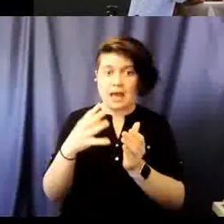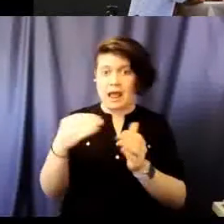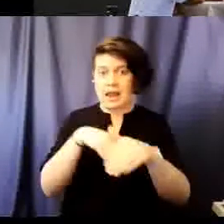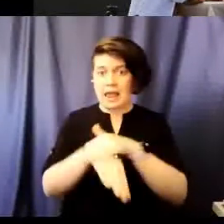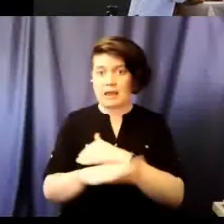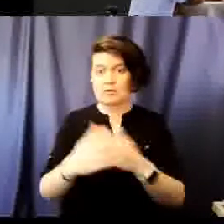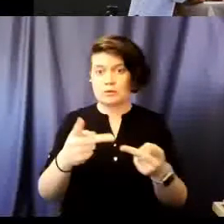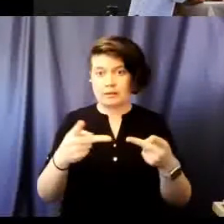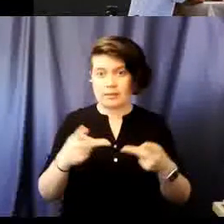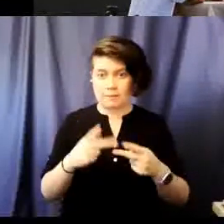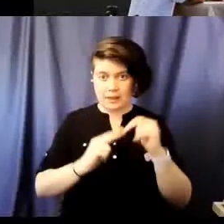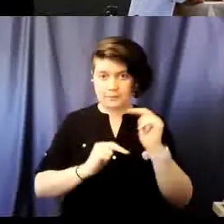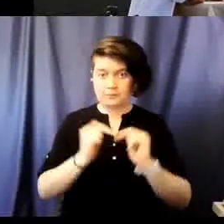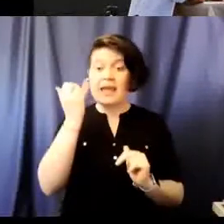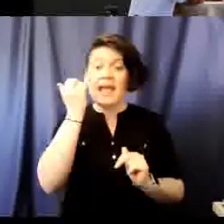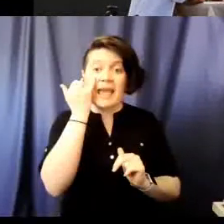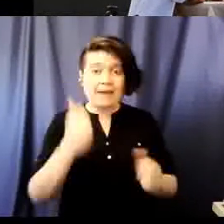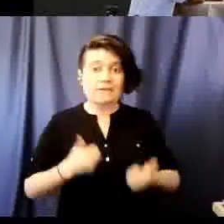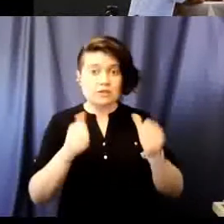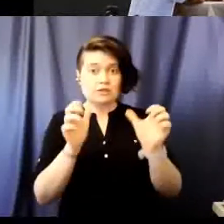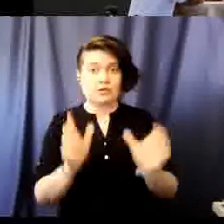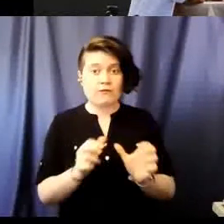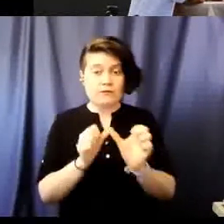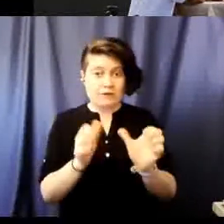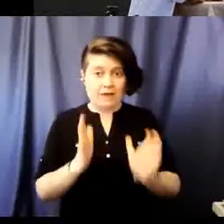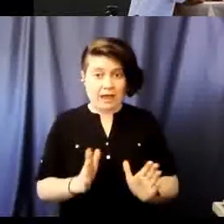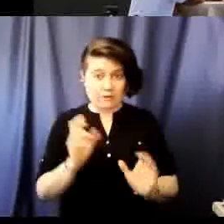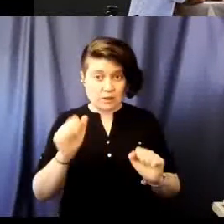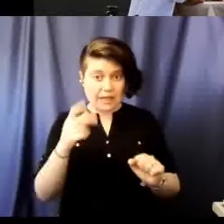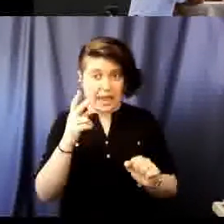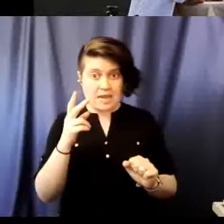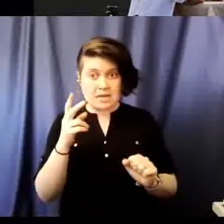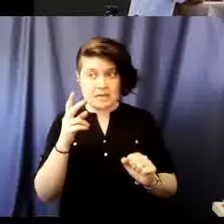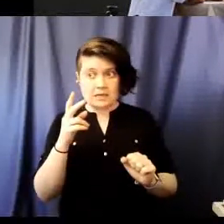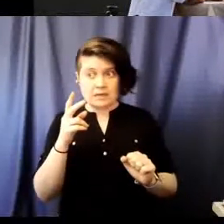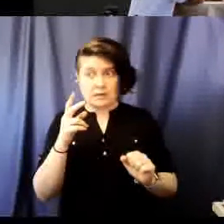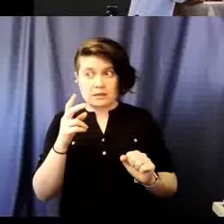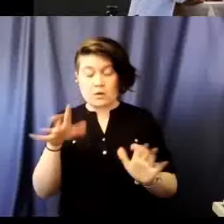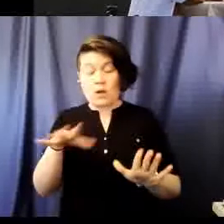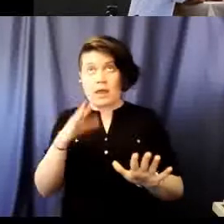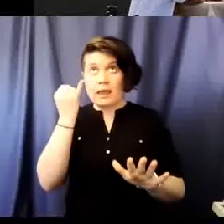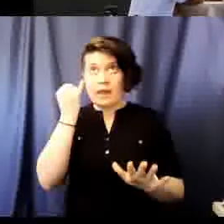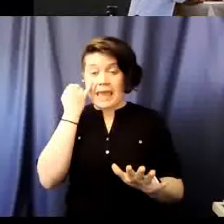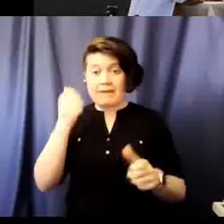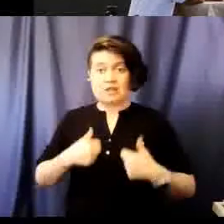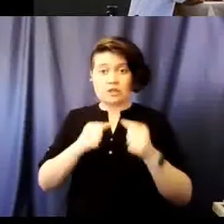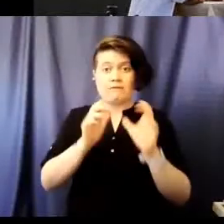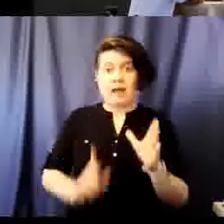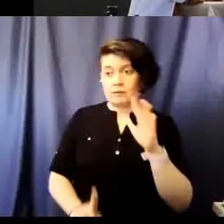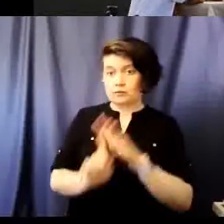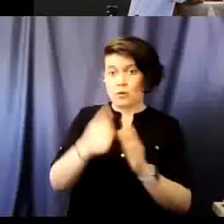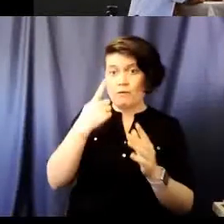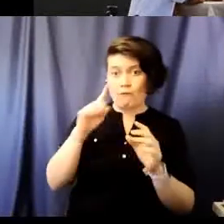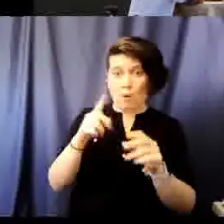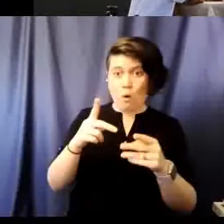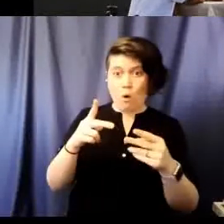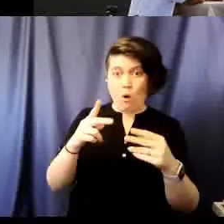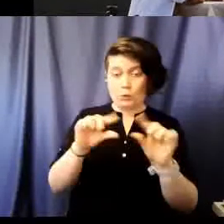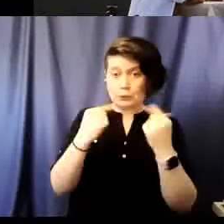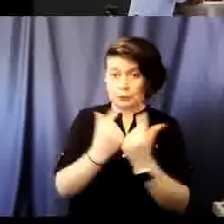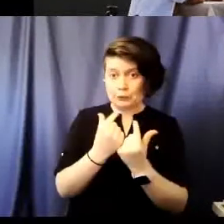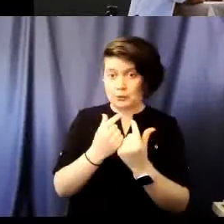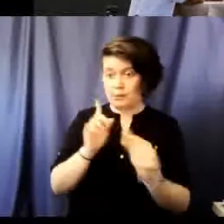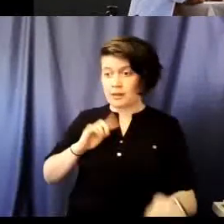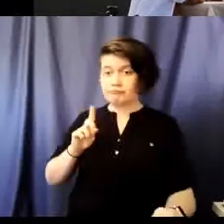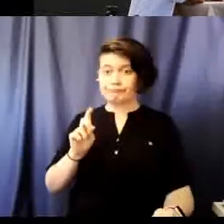If a survivor can be seen walking in and out of the location from the street or from just a layperson walking by, we might want to be considering a